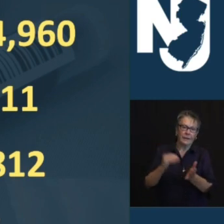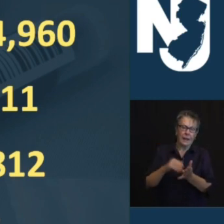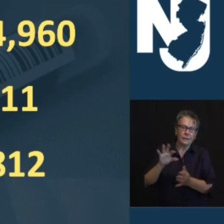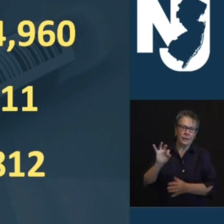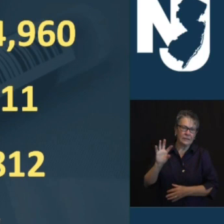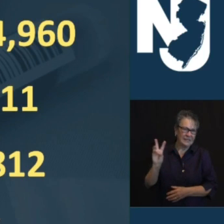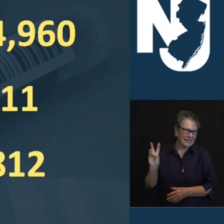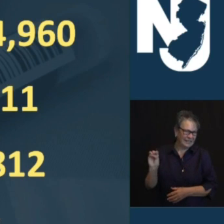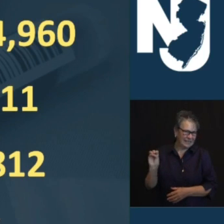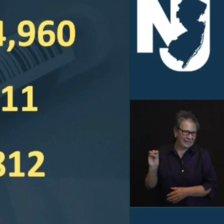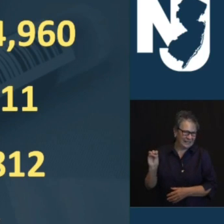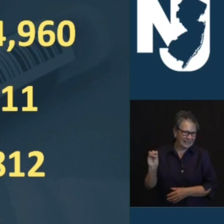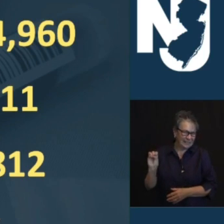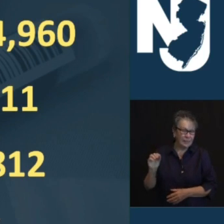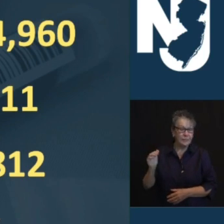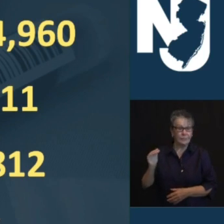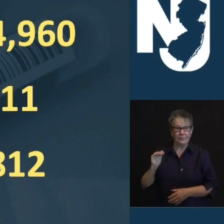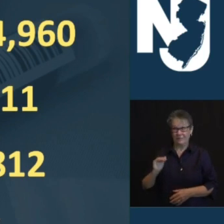14,960, with another